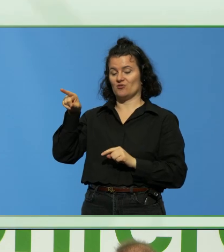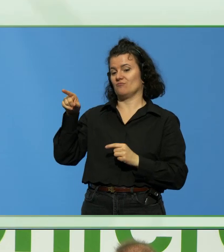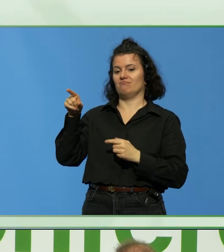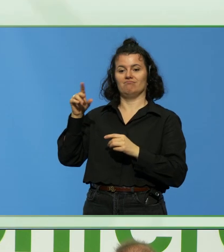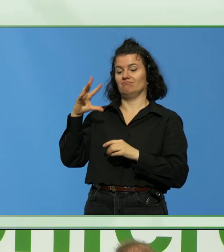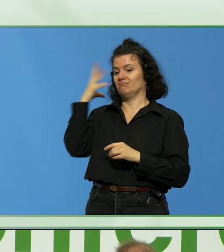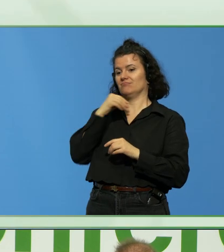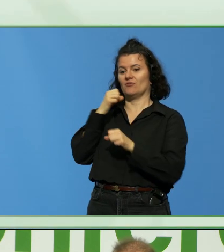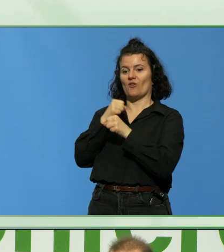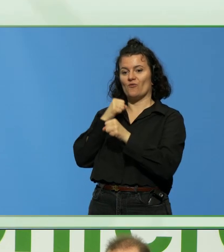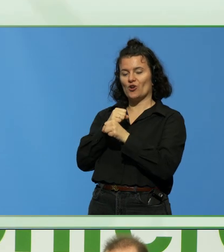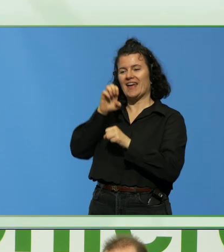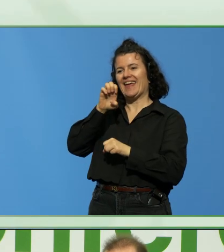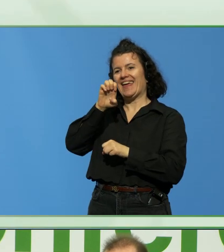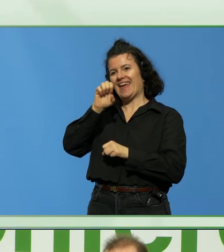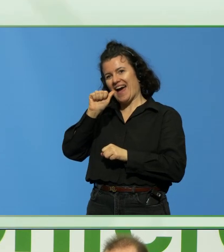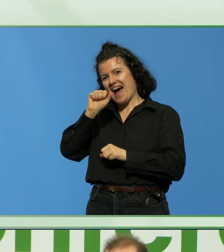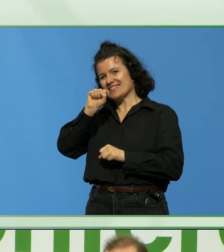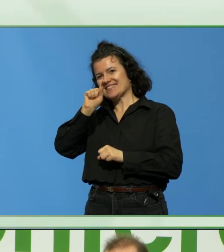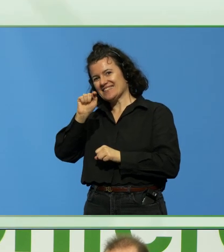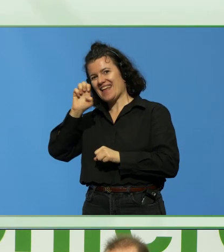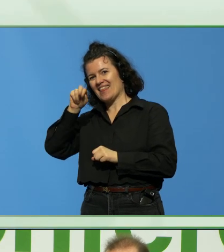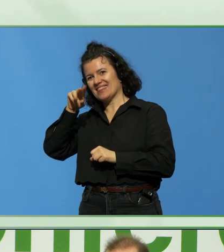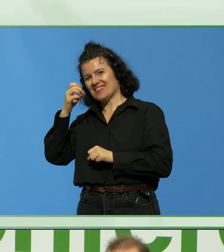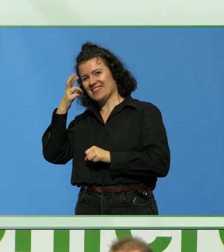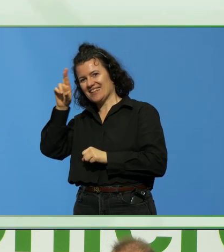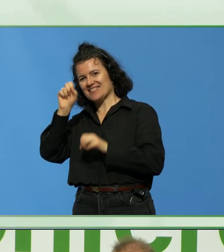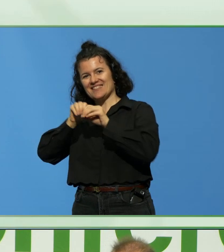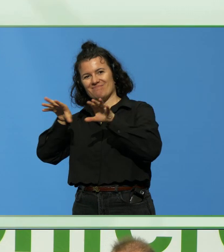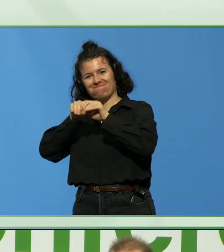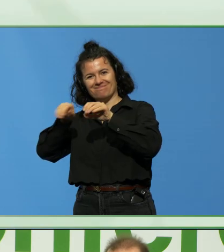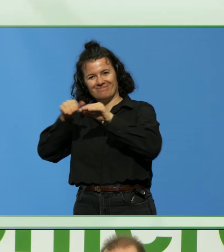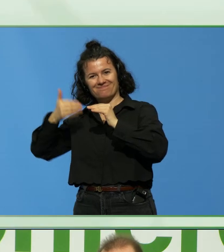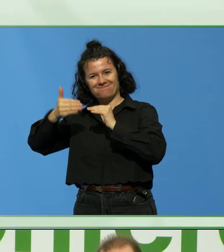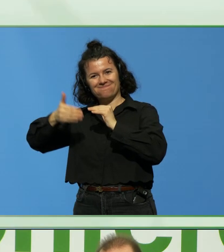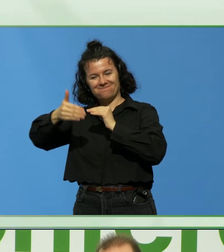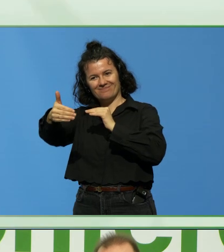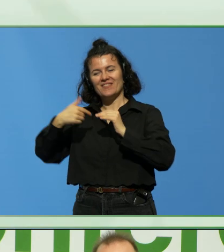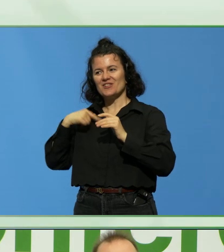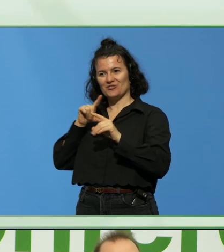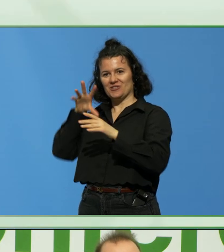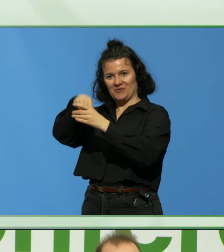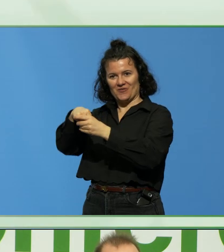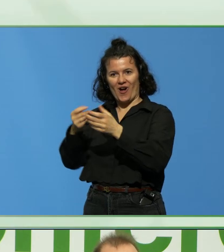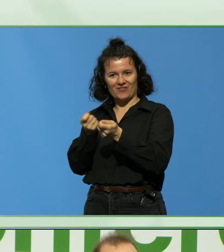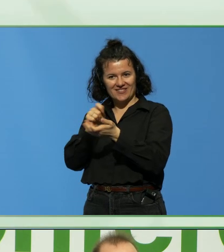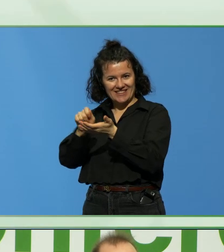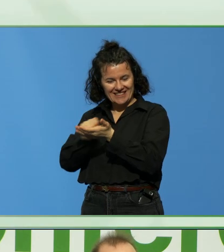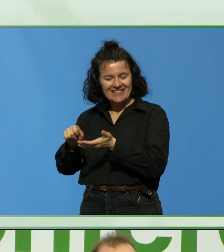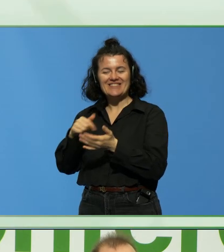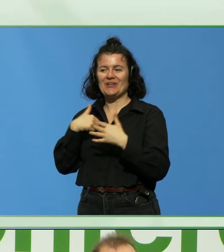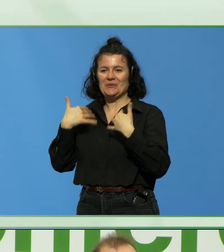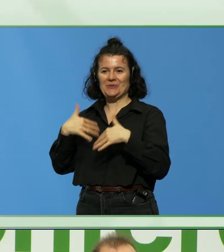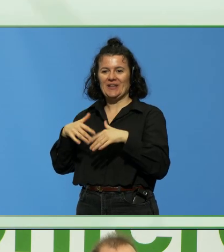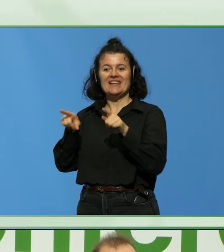on EastEnders, wears a lot of hats and is very familiar with her work in ITV and BBC. So, think